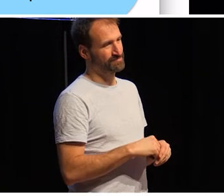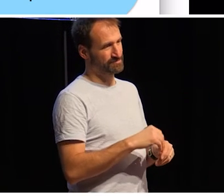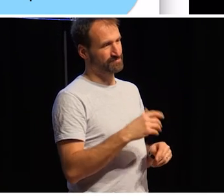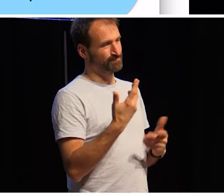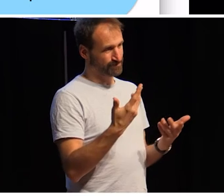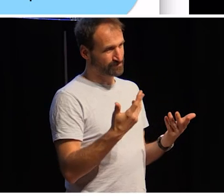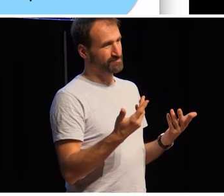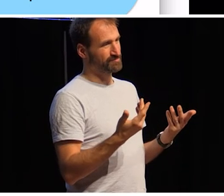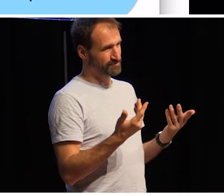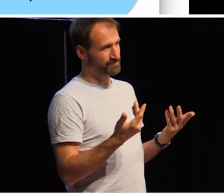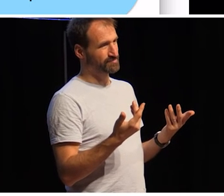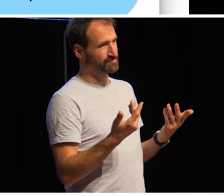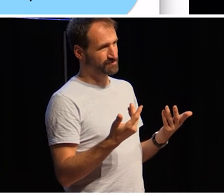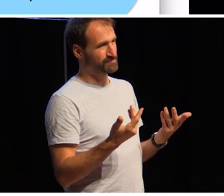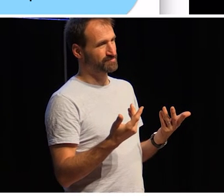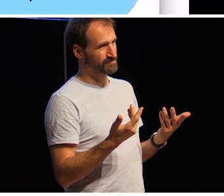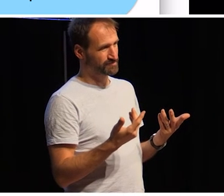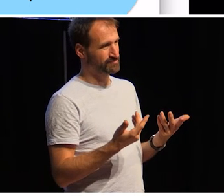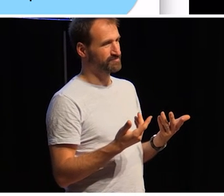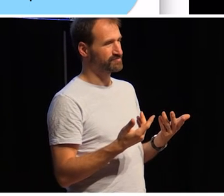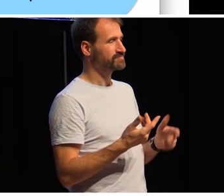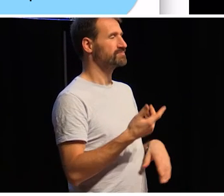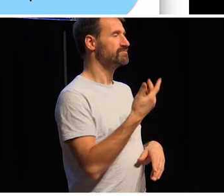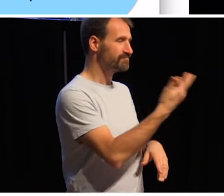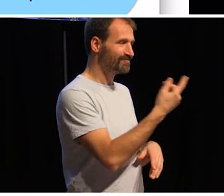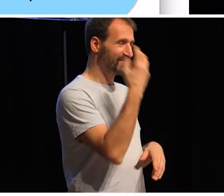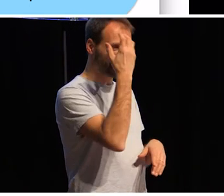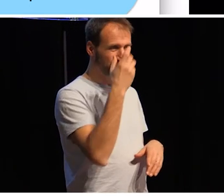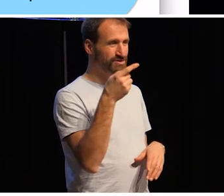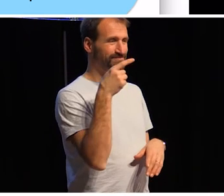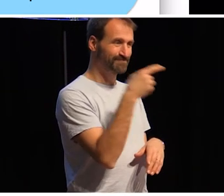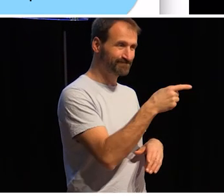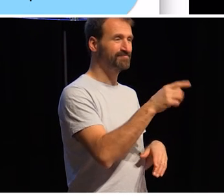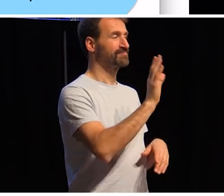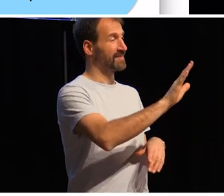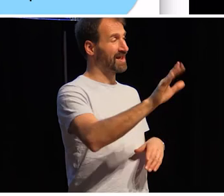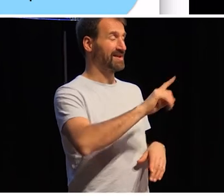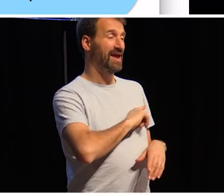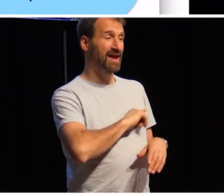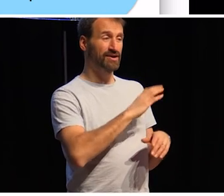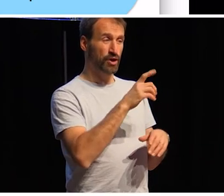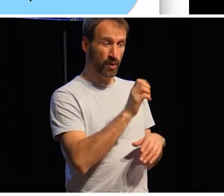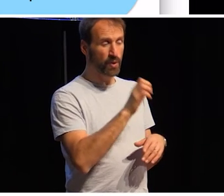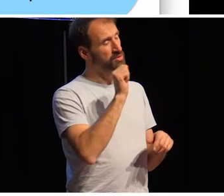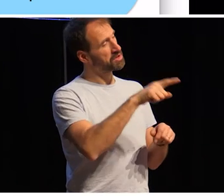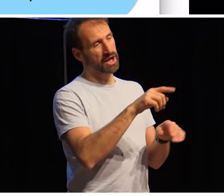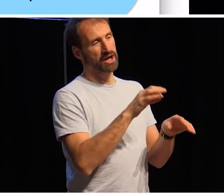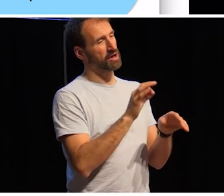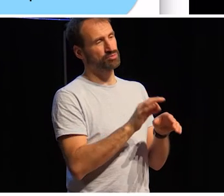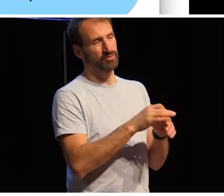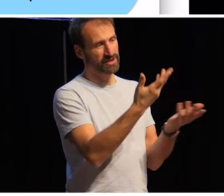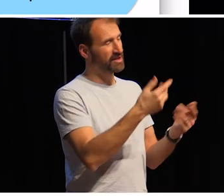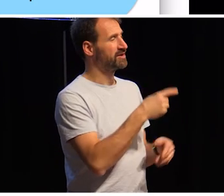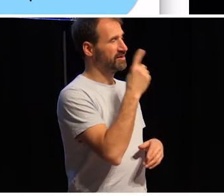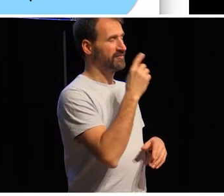Okay, you can try all that out with your own code. You can just use Chrome. When you start it, push a dash dash